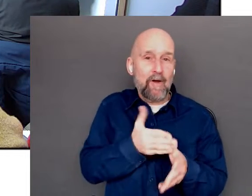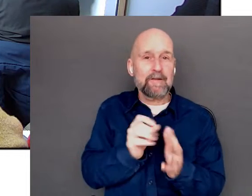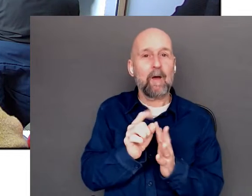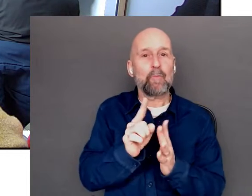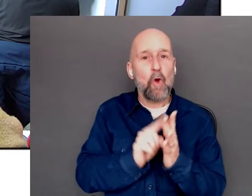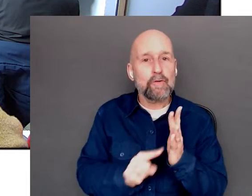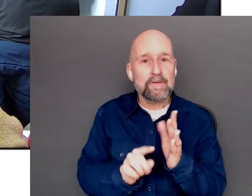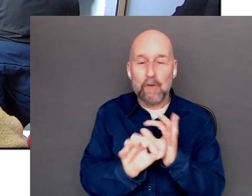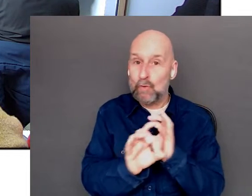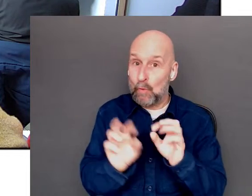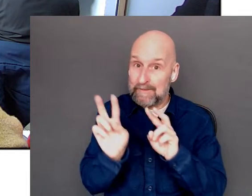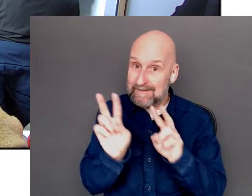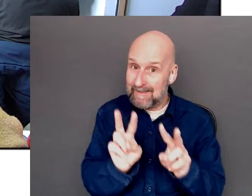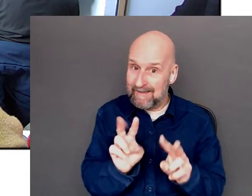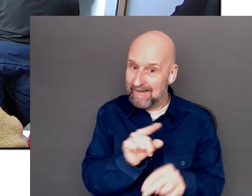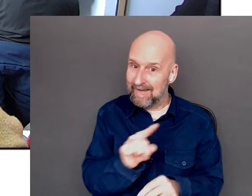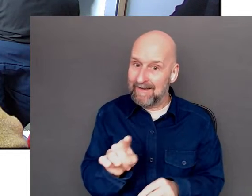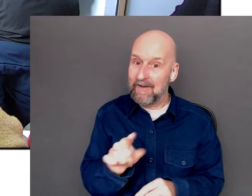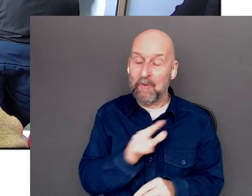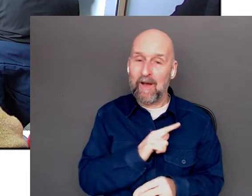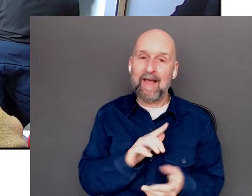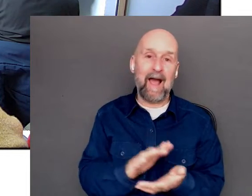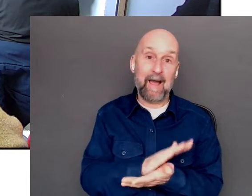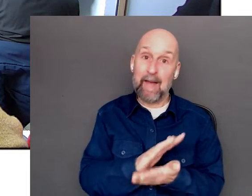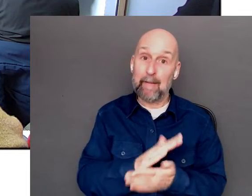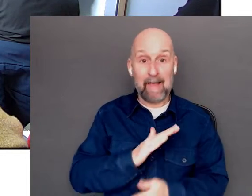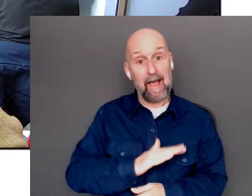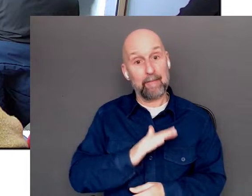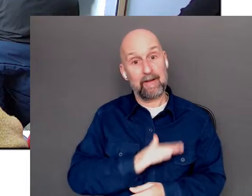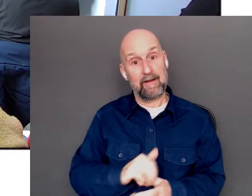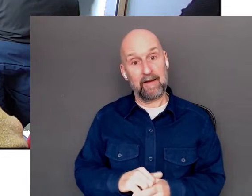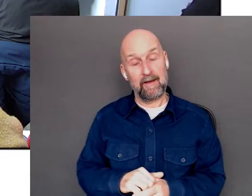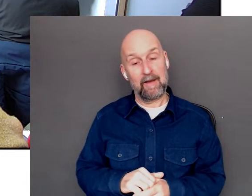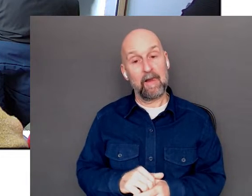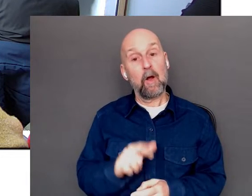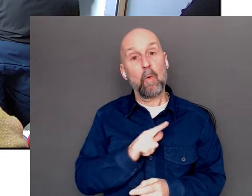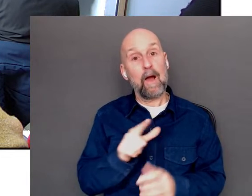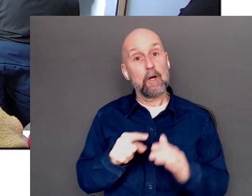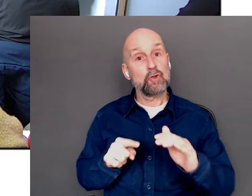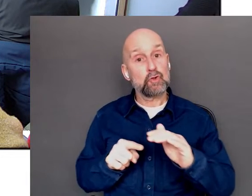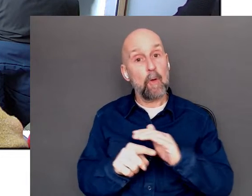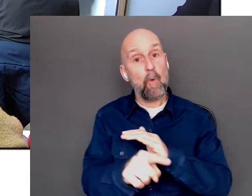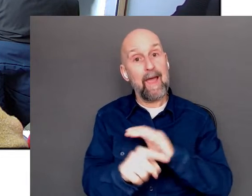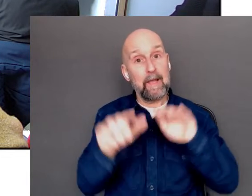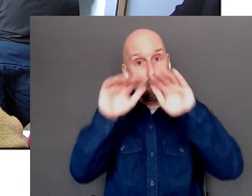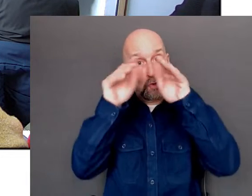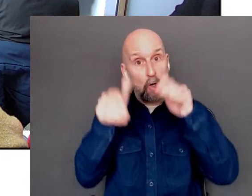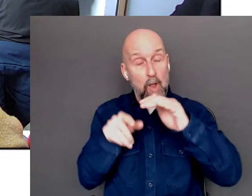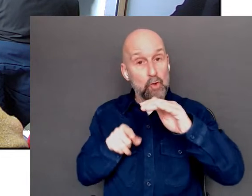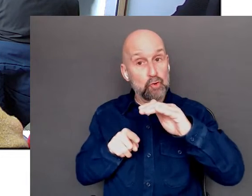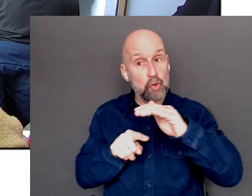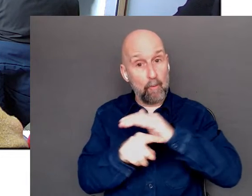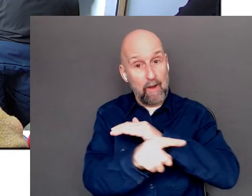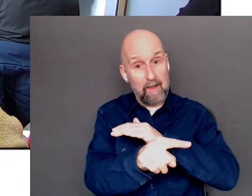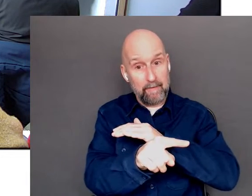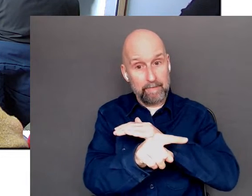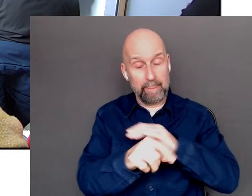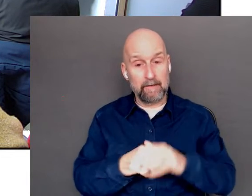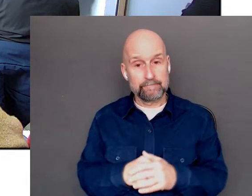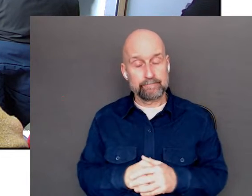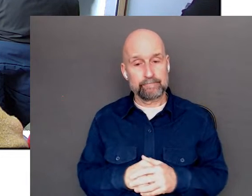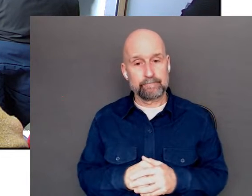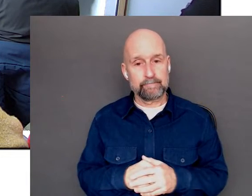and I'm very, very happy of, but we were in a subway tunnel and we were all